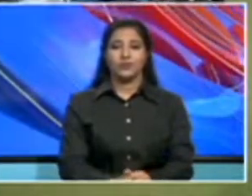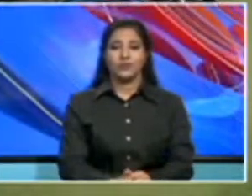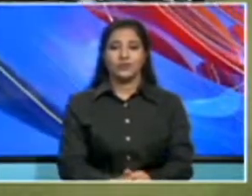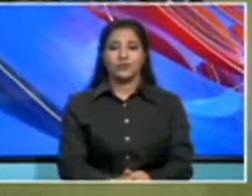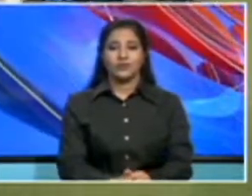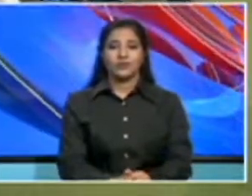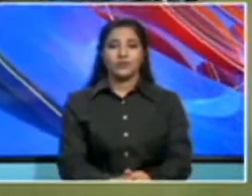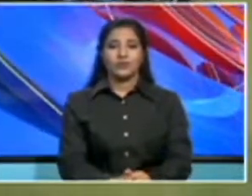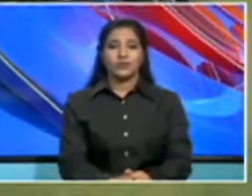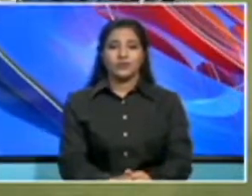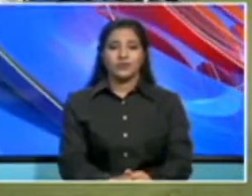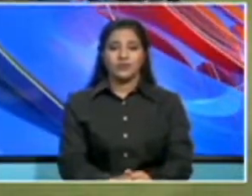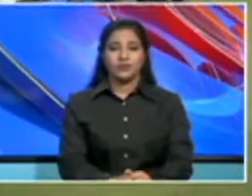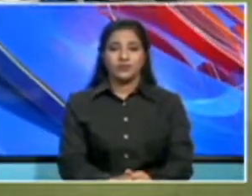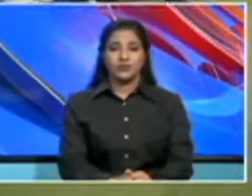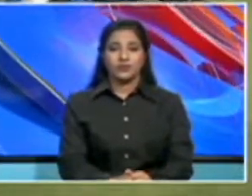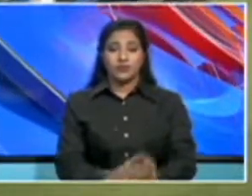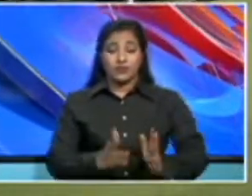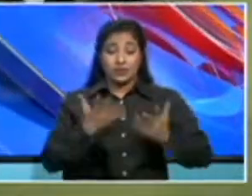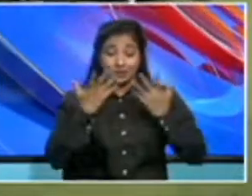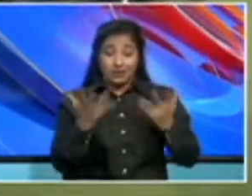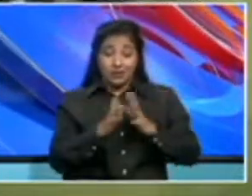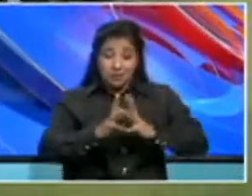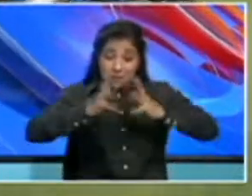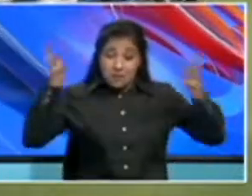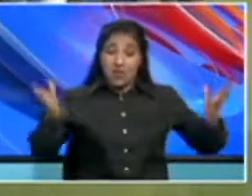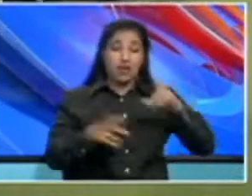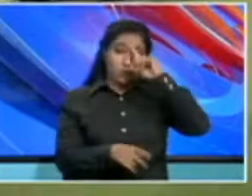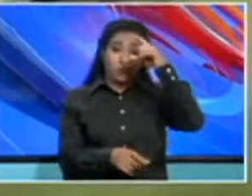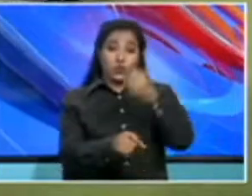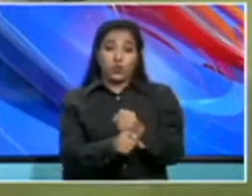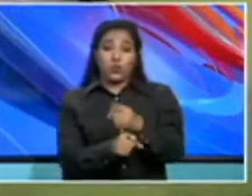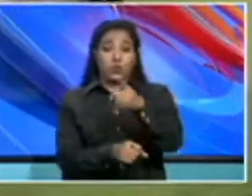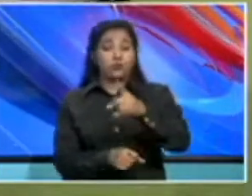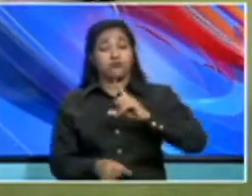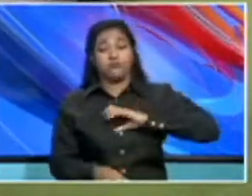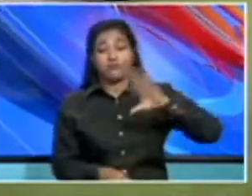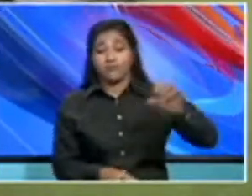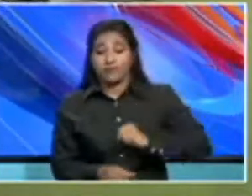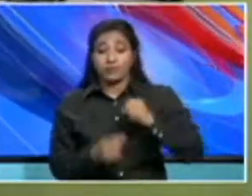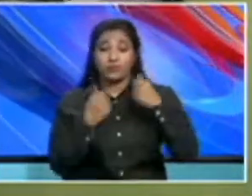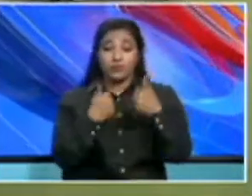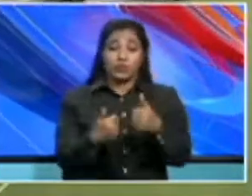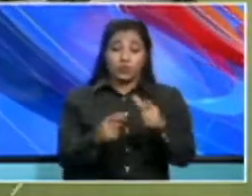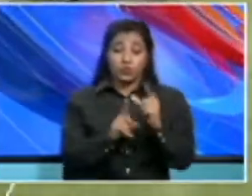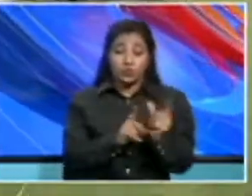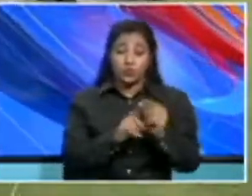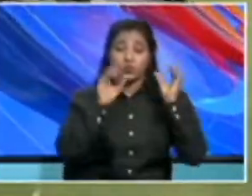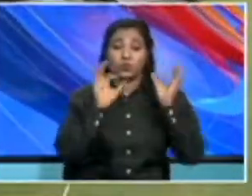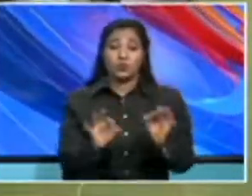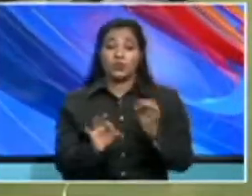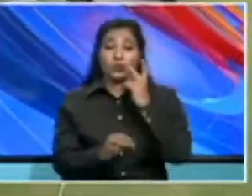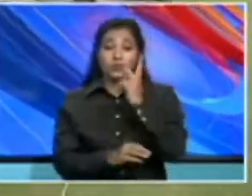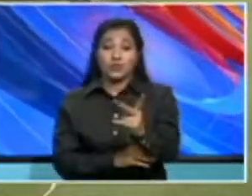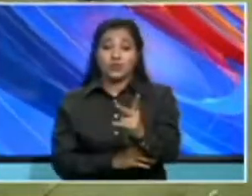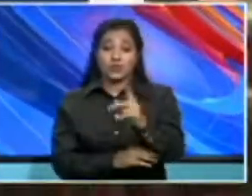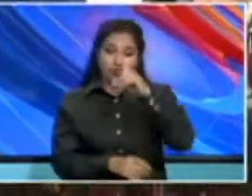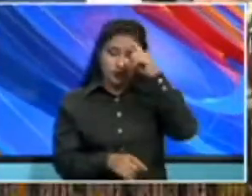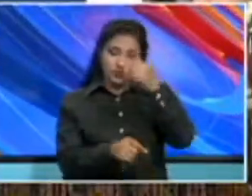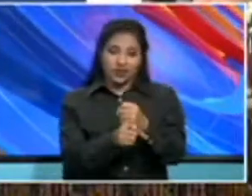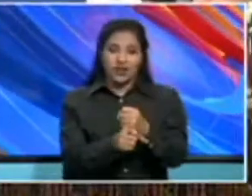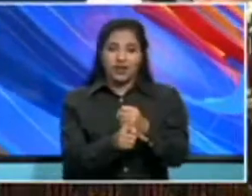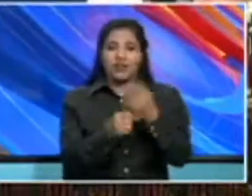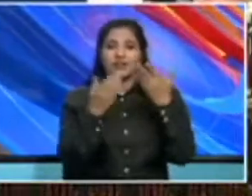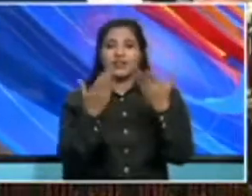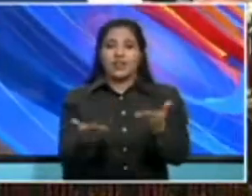Here they come, the hosts, Gujarat, the biggest contingent in the game so far, and you can hear the rapturous